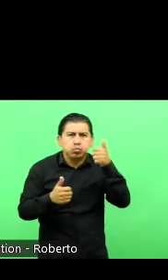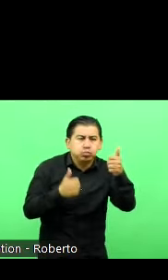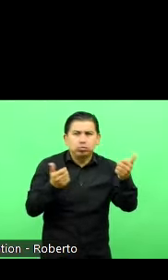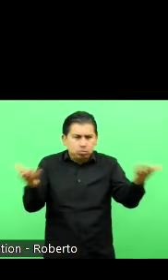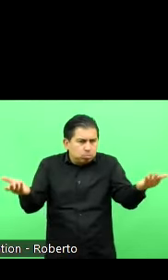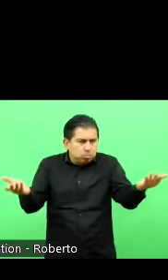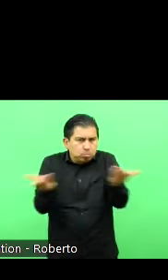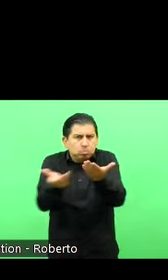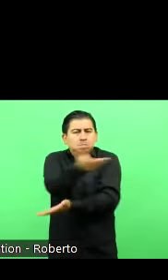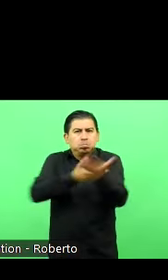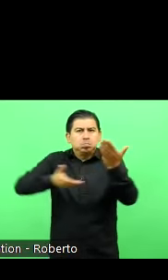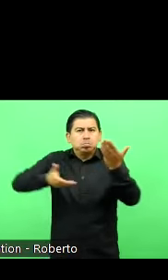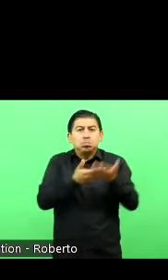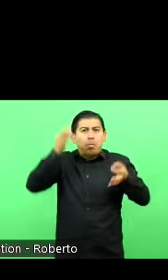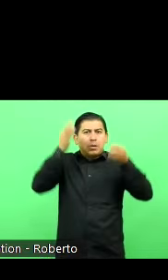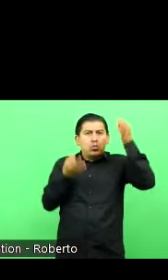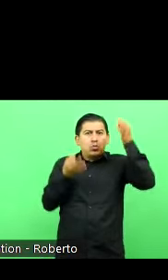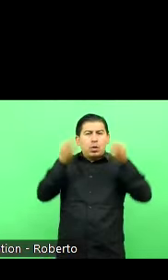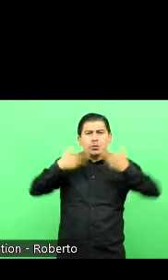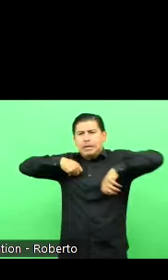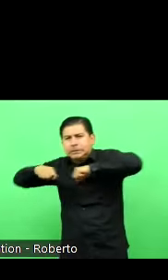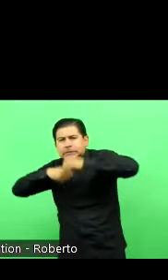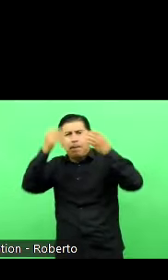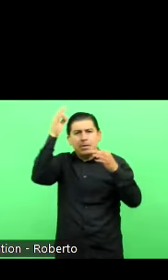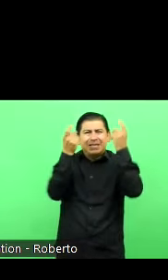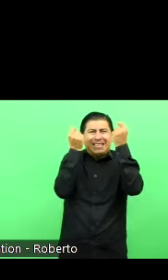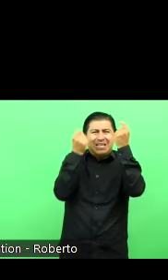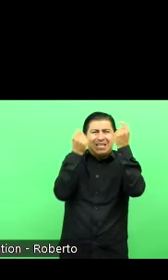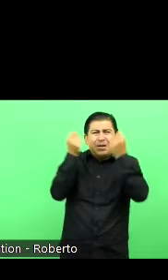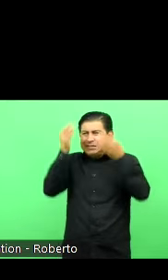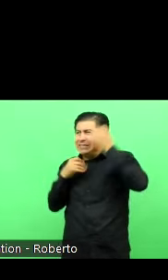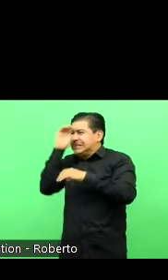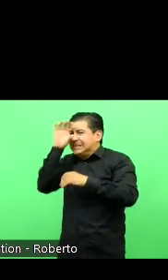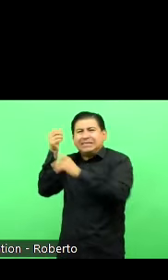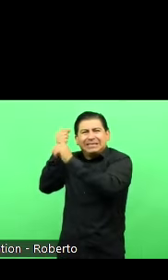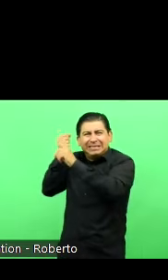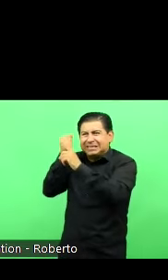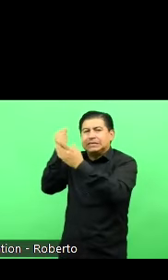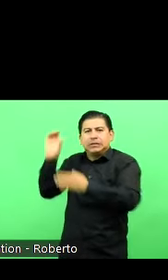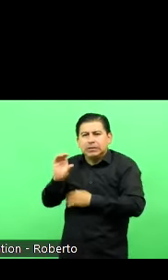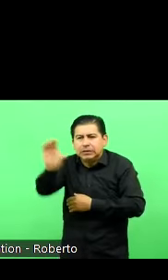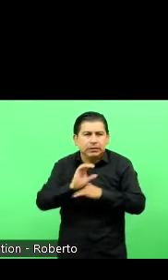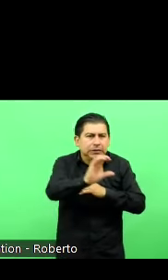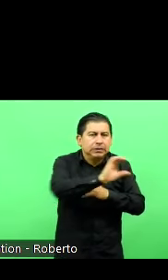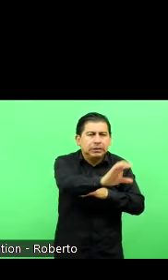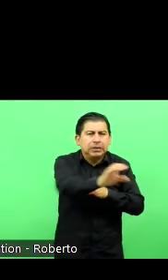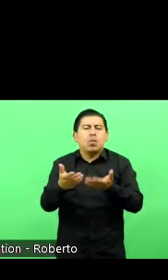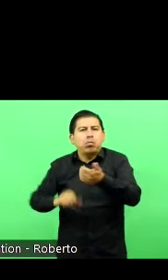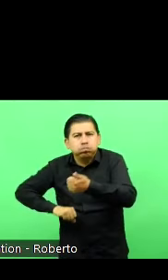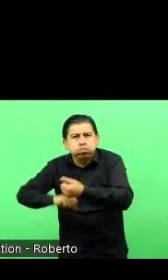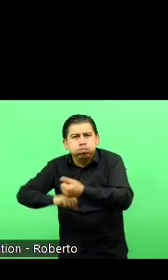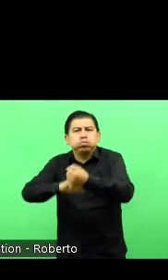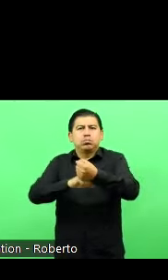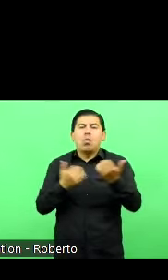event, we recognize the urgent need for inclusive, sustainable, and resilient urban environments. Cities are